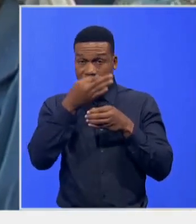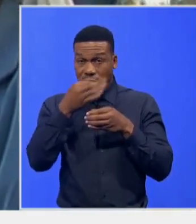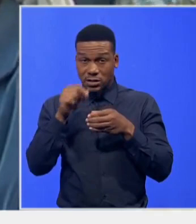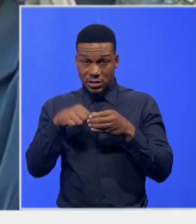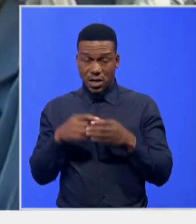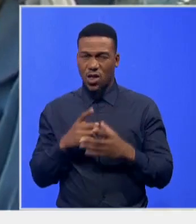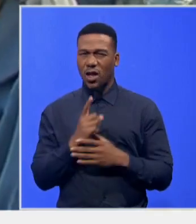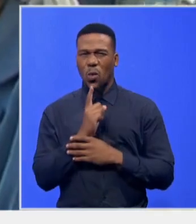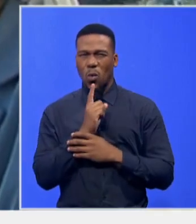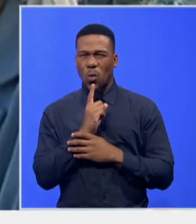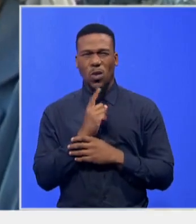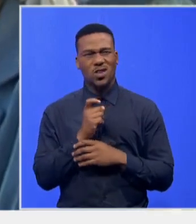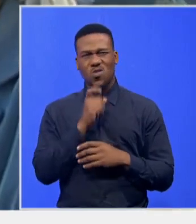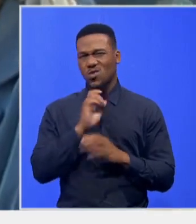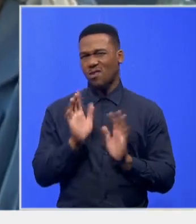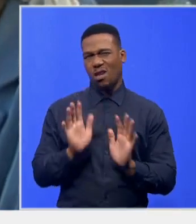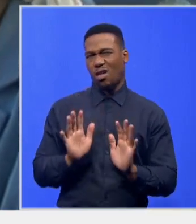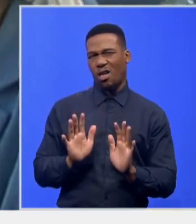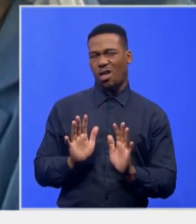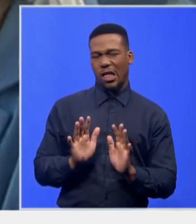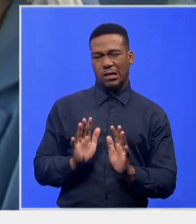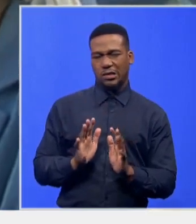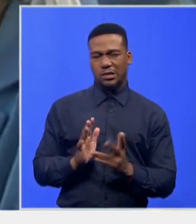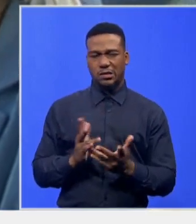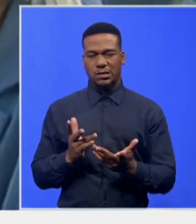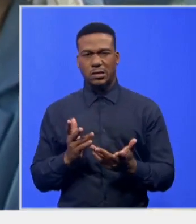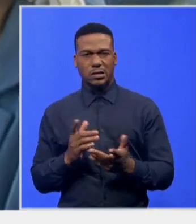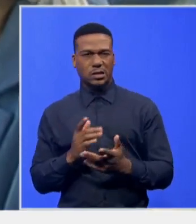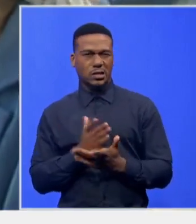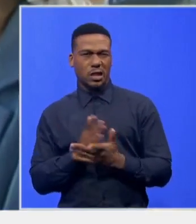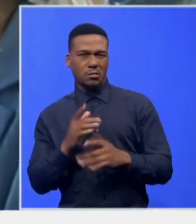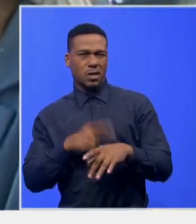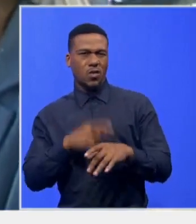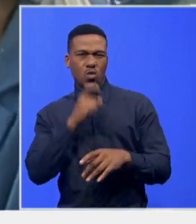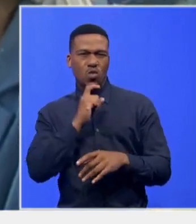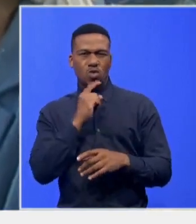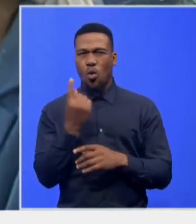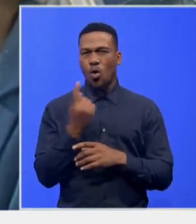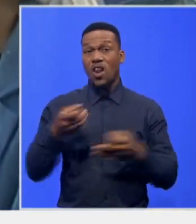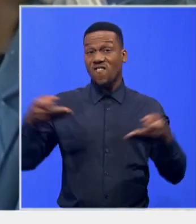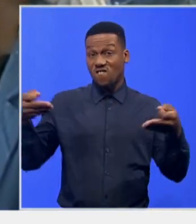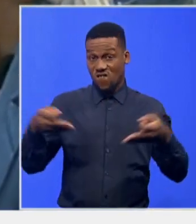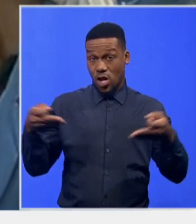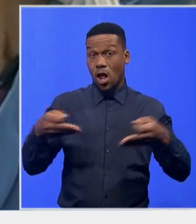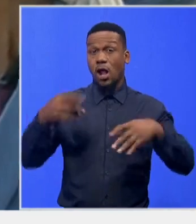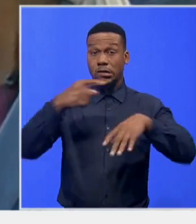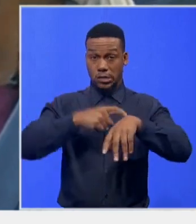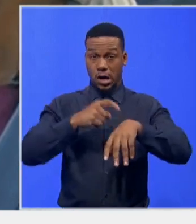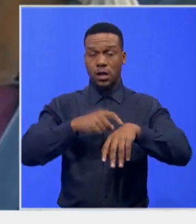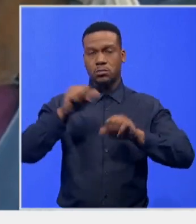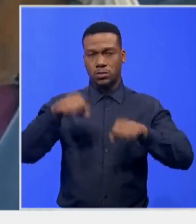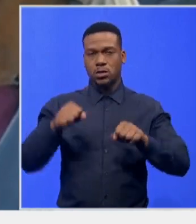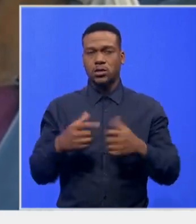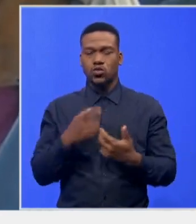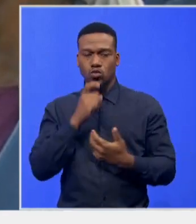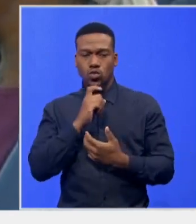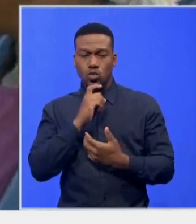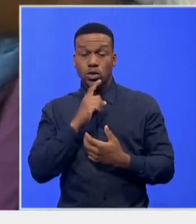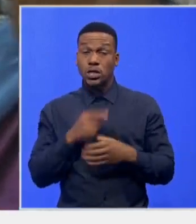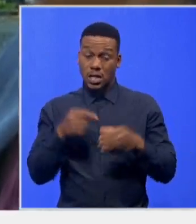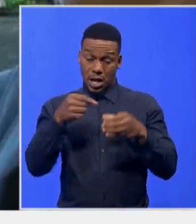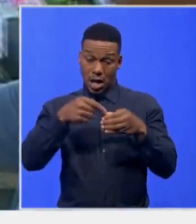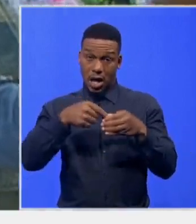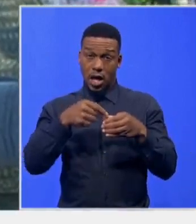candles. Candles, we are usually using them during the burial. Snuff, it's for us connecting them with